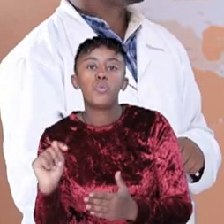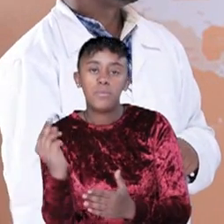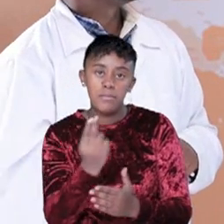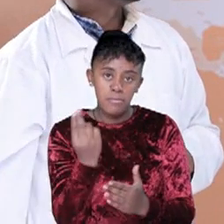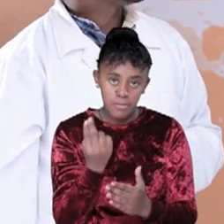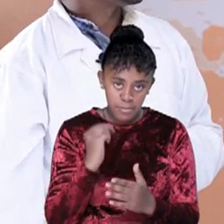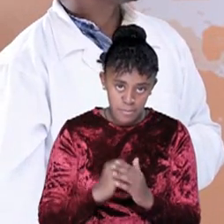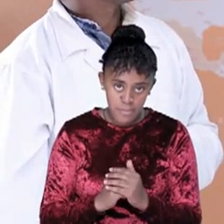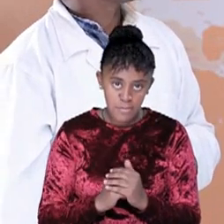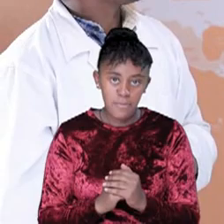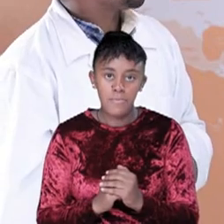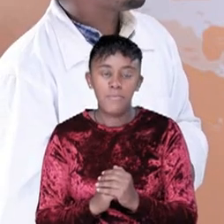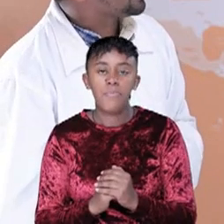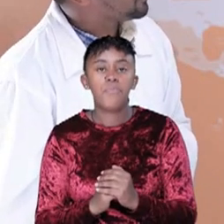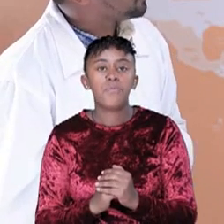tubes.